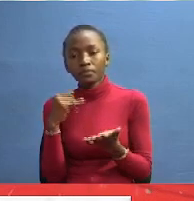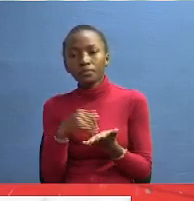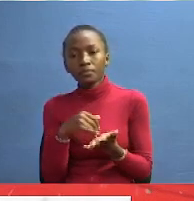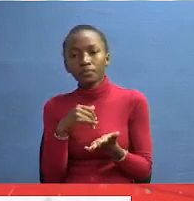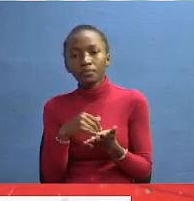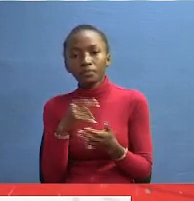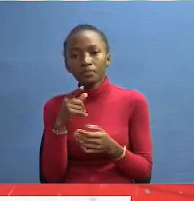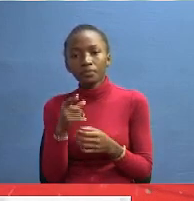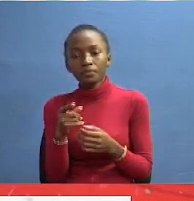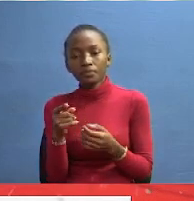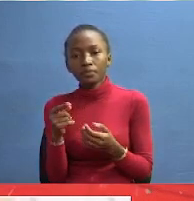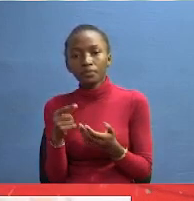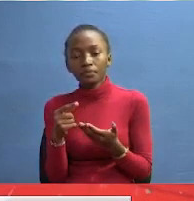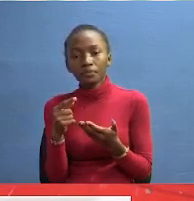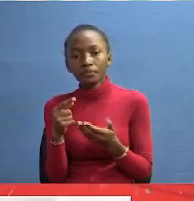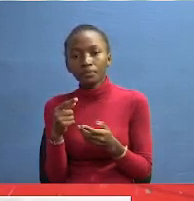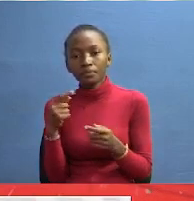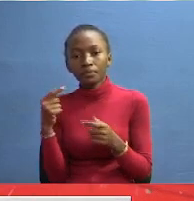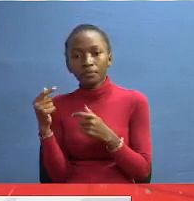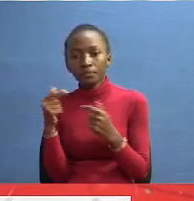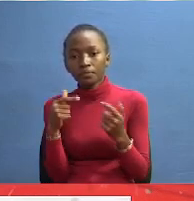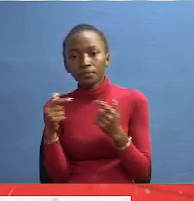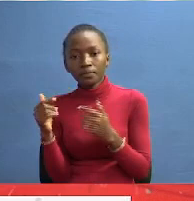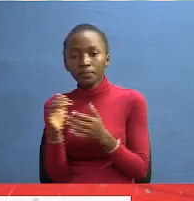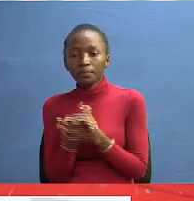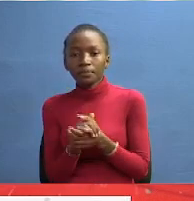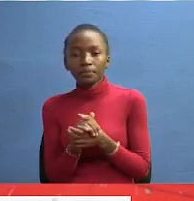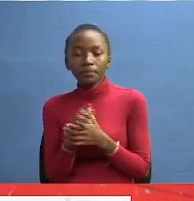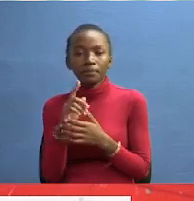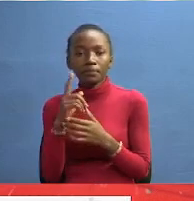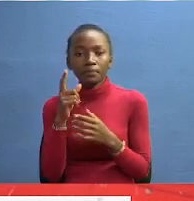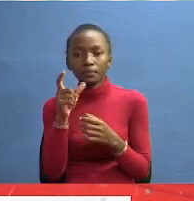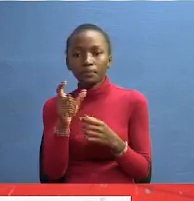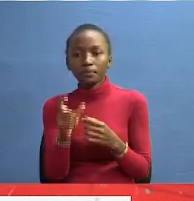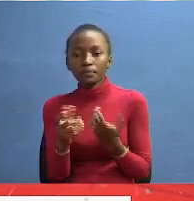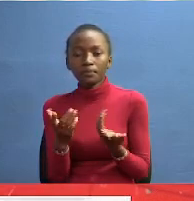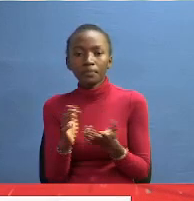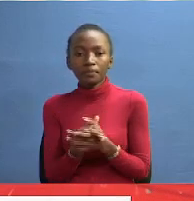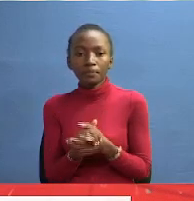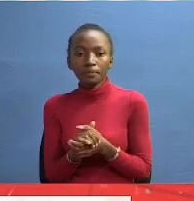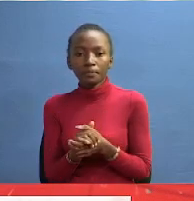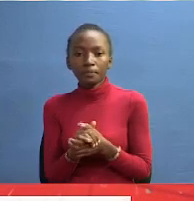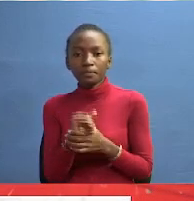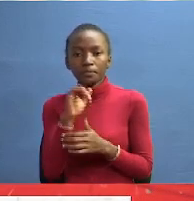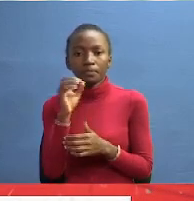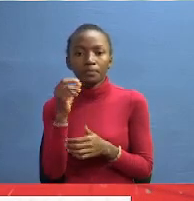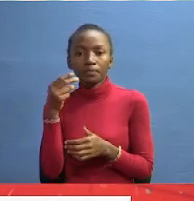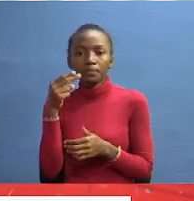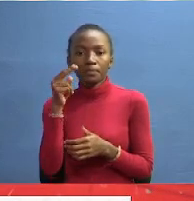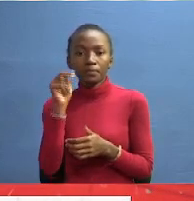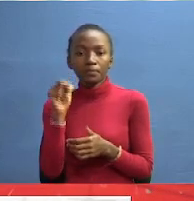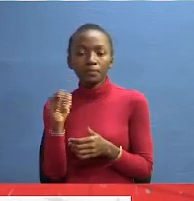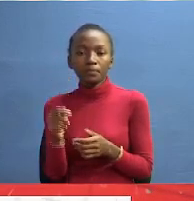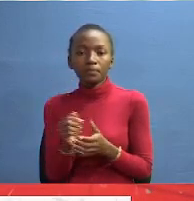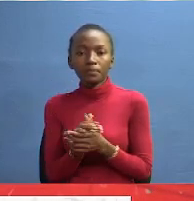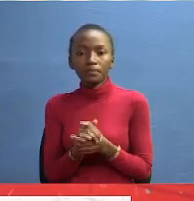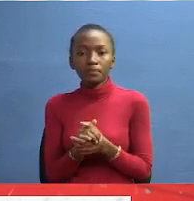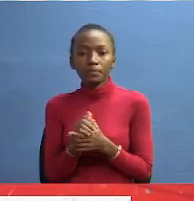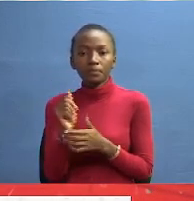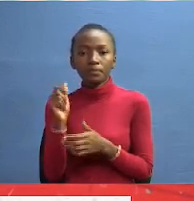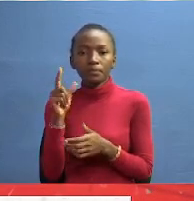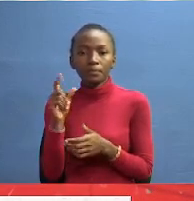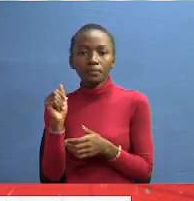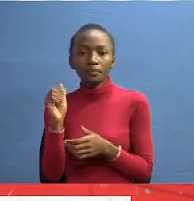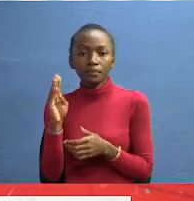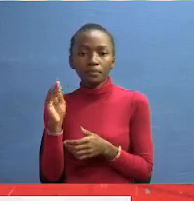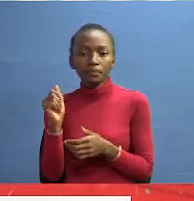on board. And the first person was, of course, Garan. The second person was Al-Bashir. The third person was Osman Ali